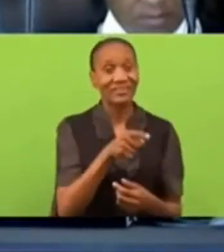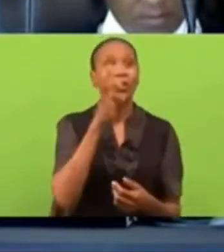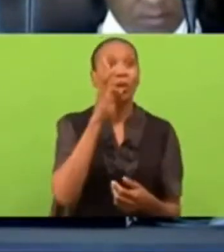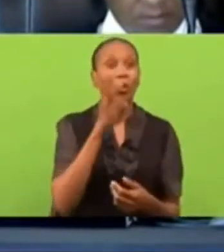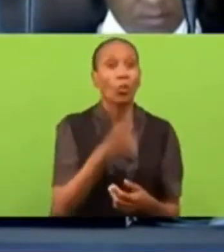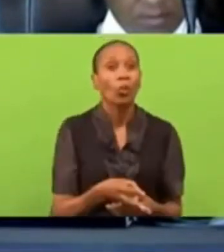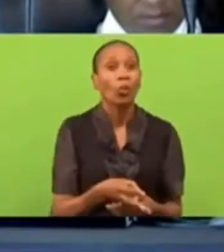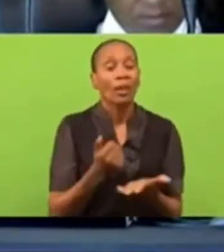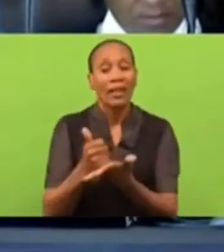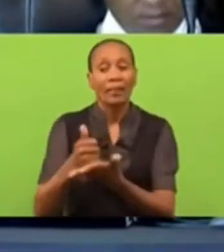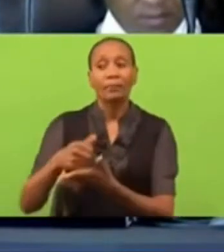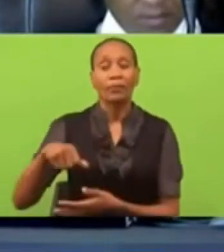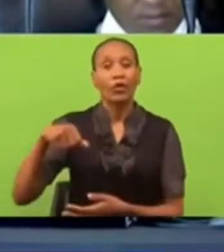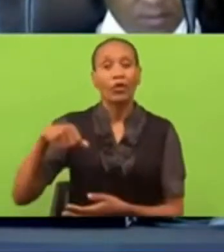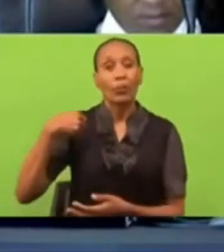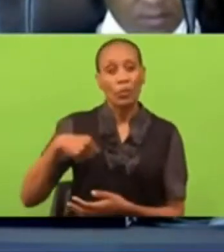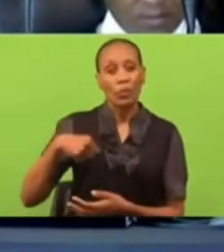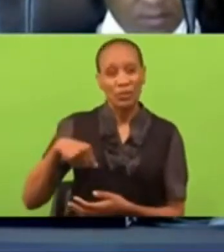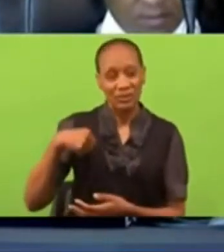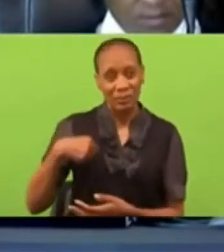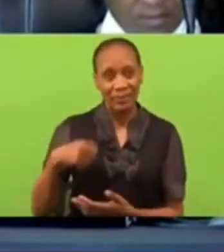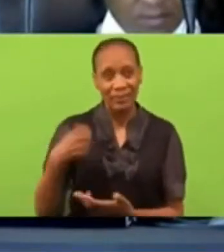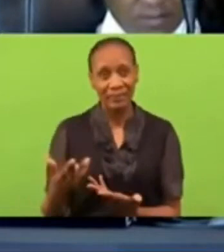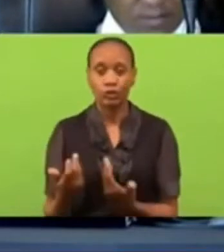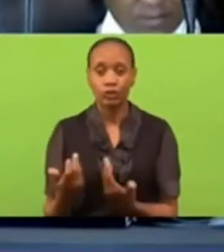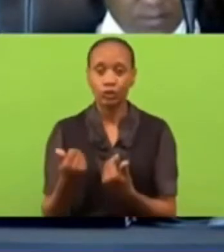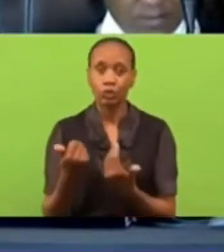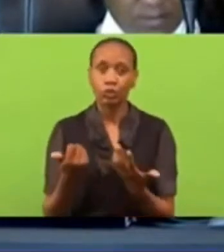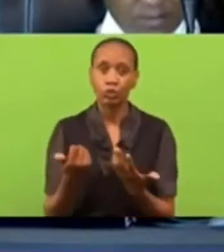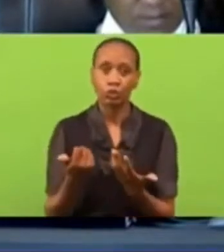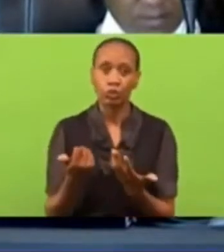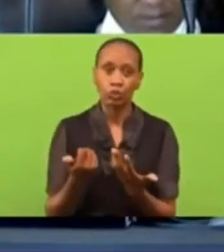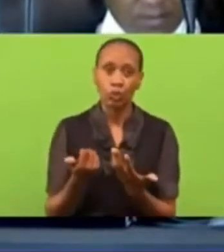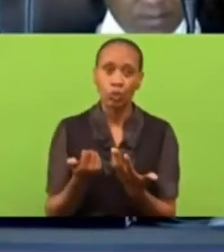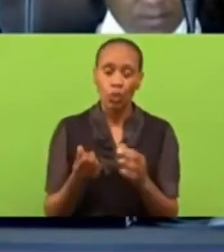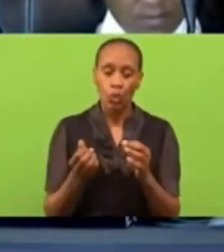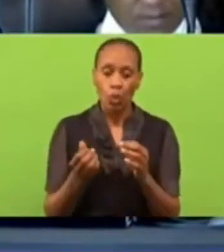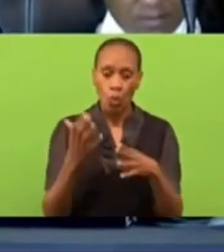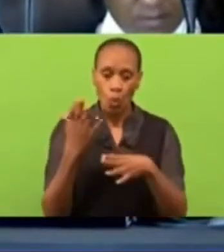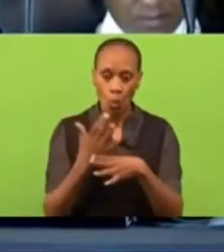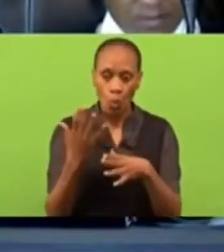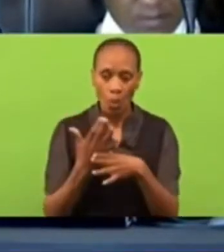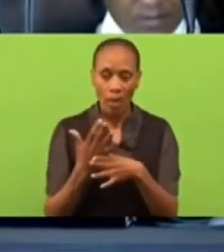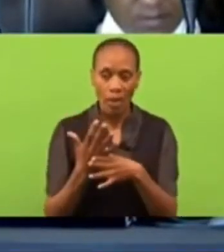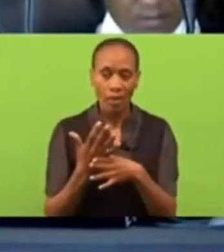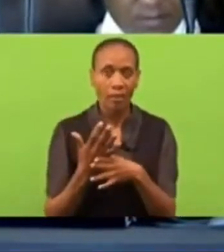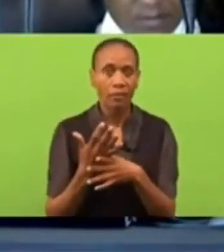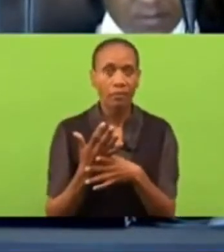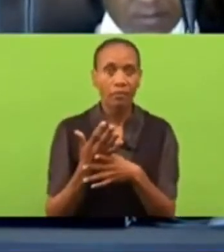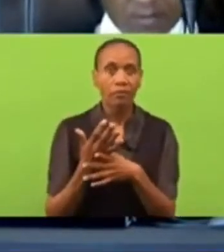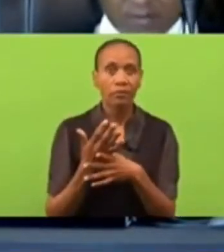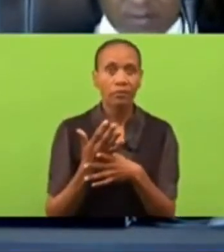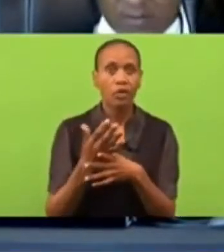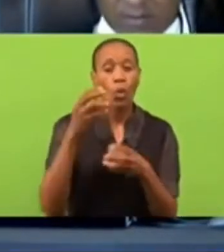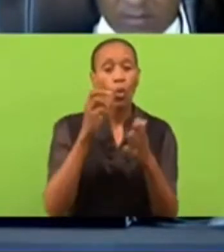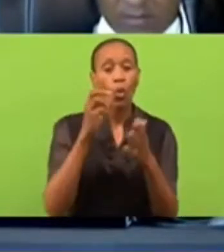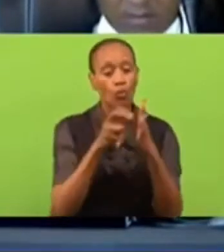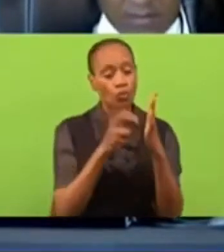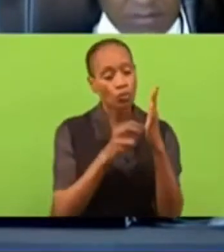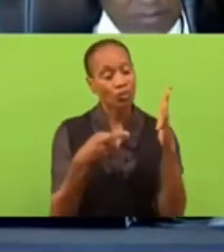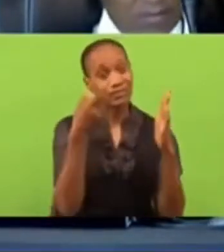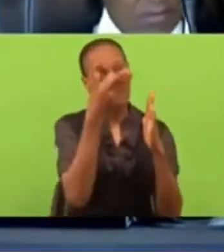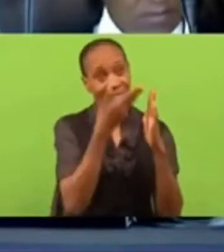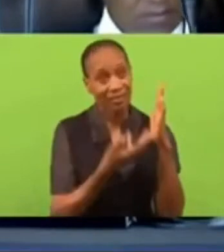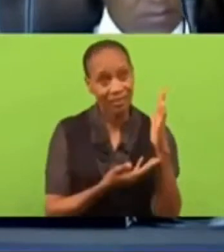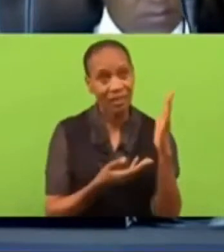the municipalities complies with a set of conditions. These conditions include